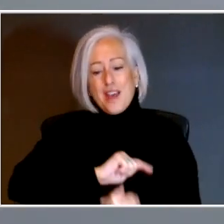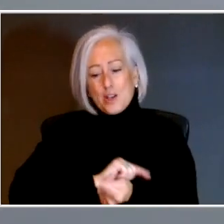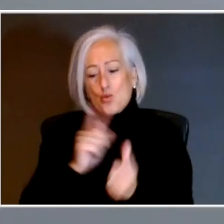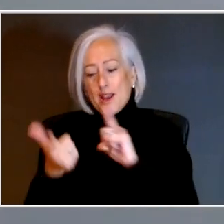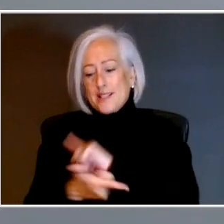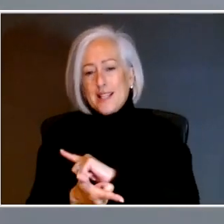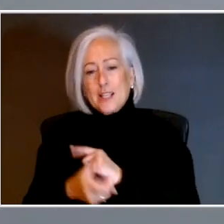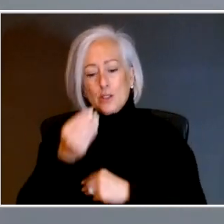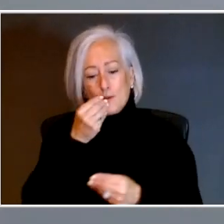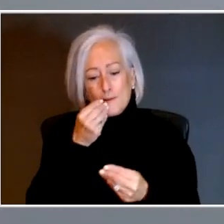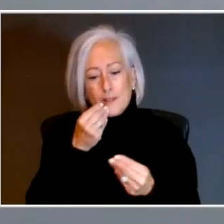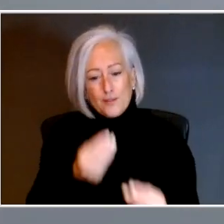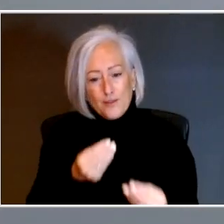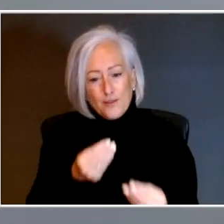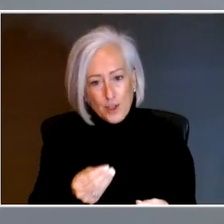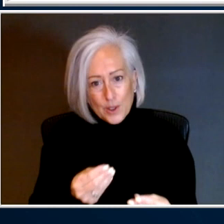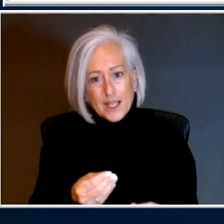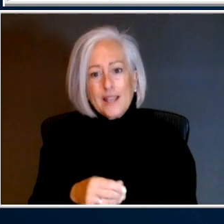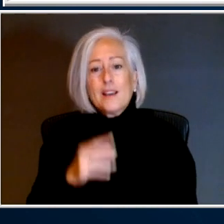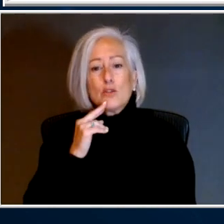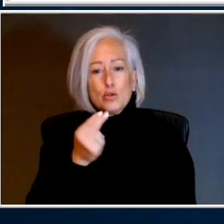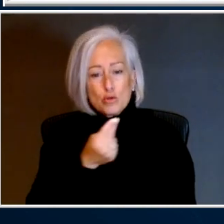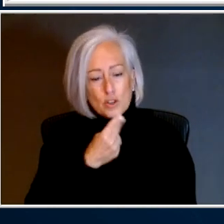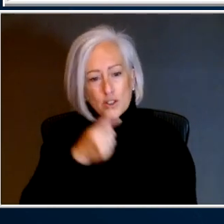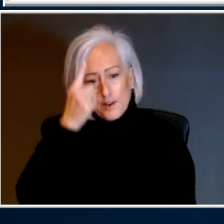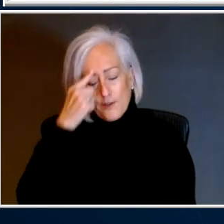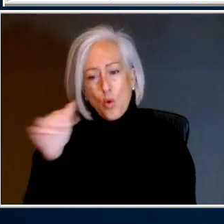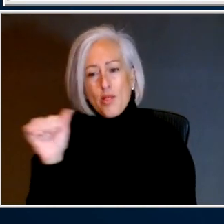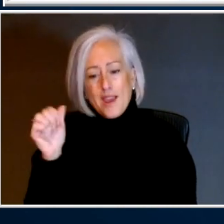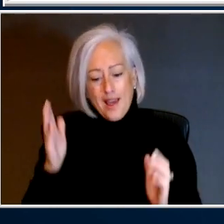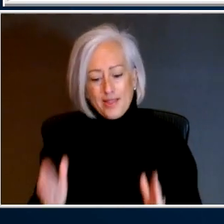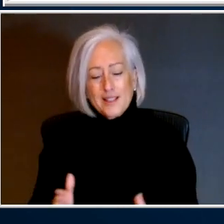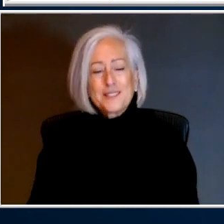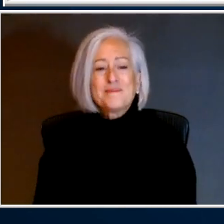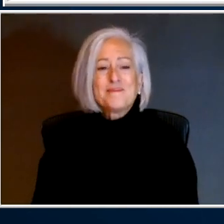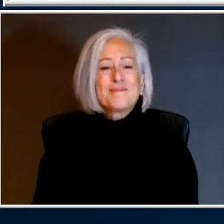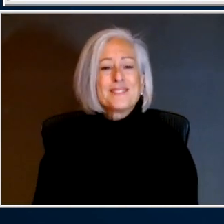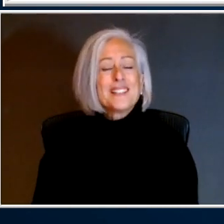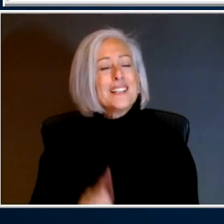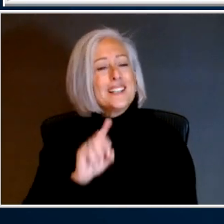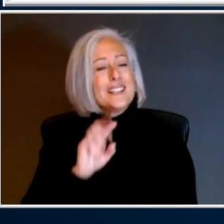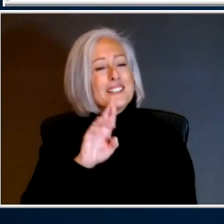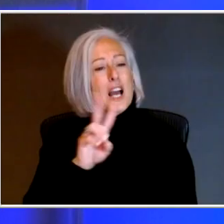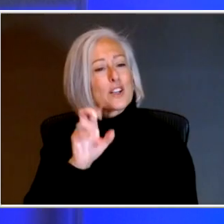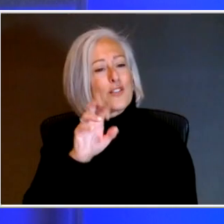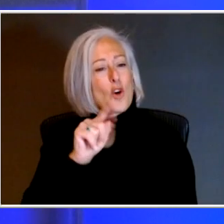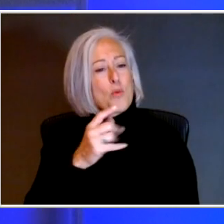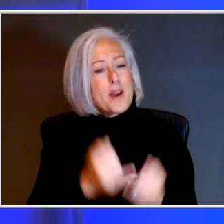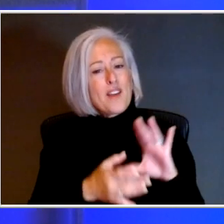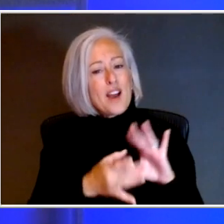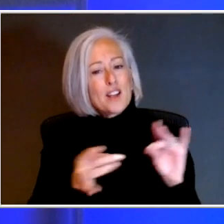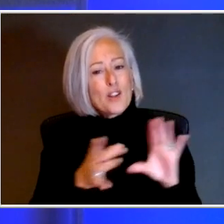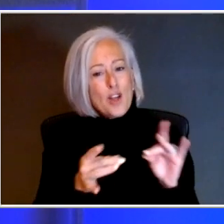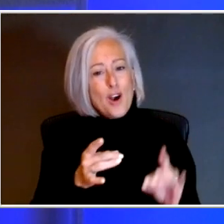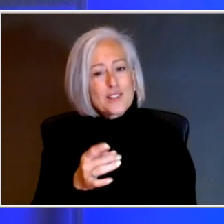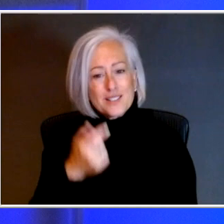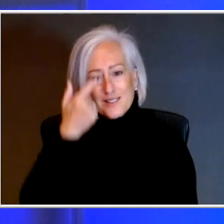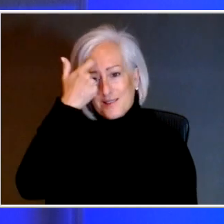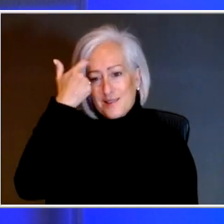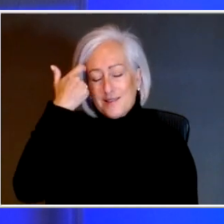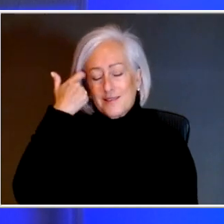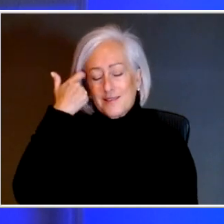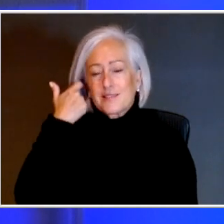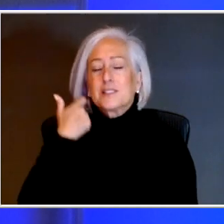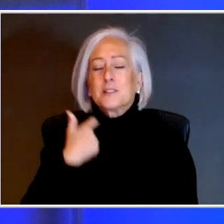nutrition and how we fuel the athlete as well. Dr. Vopat, final thoughts. Yeah, I would say that the world of the